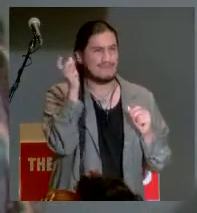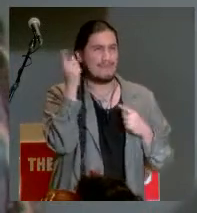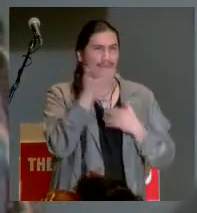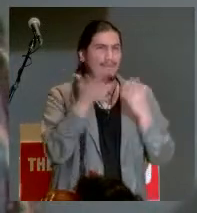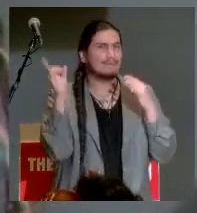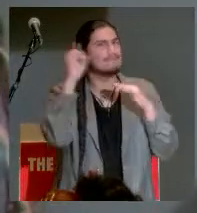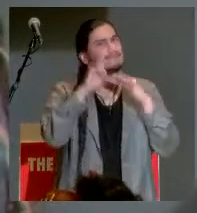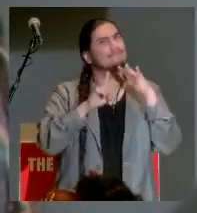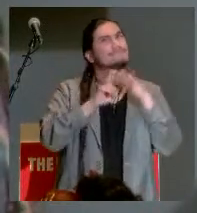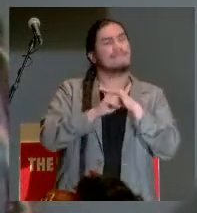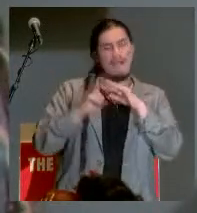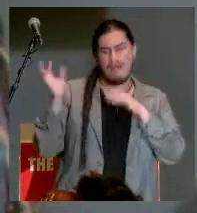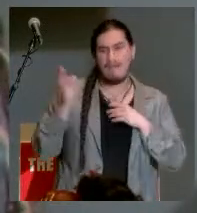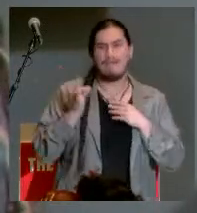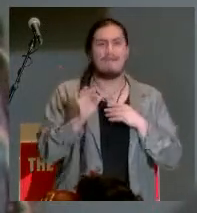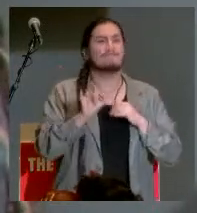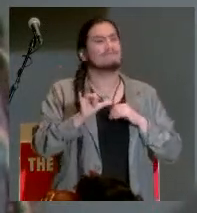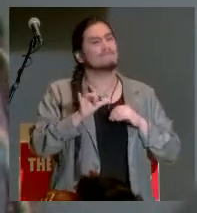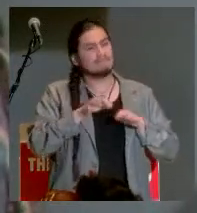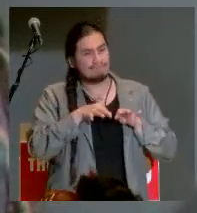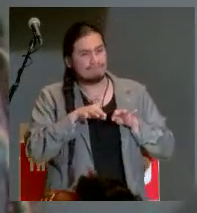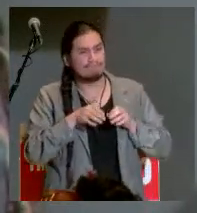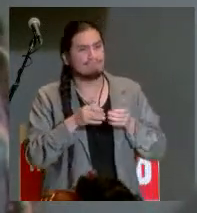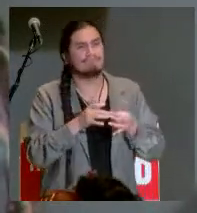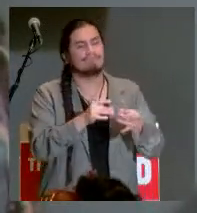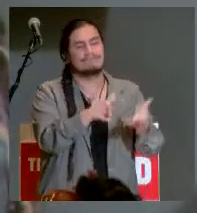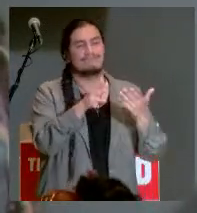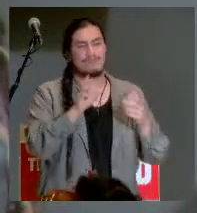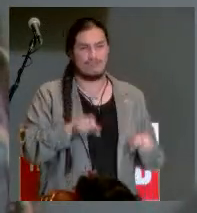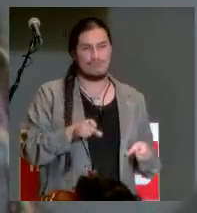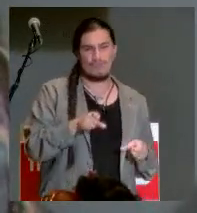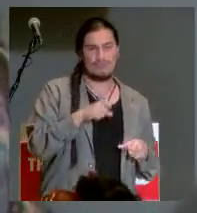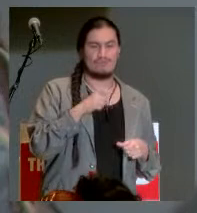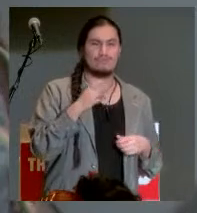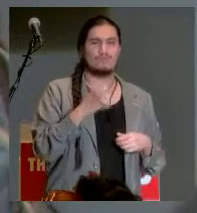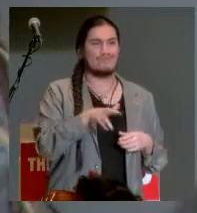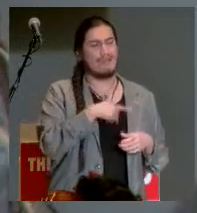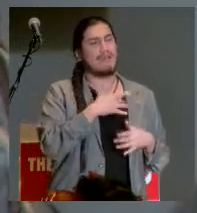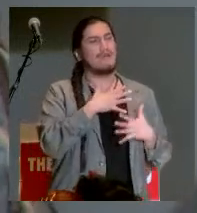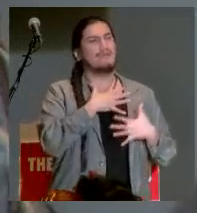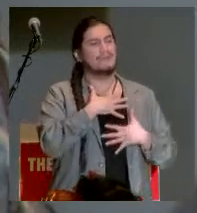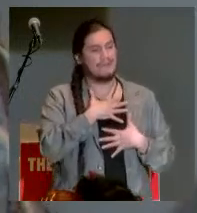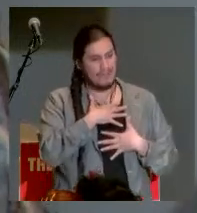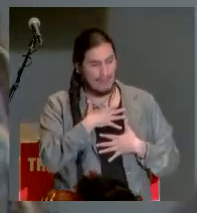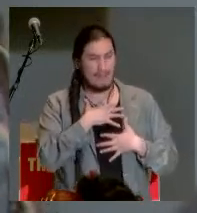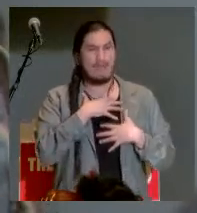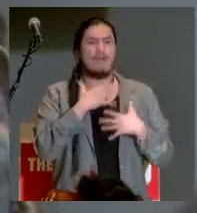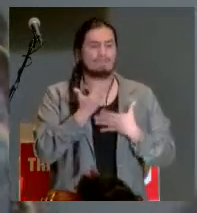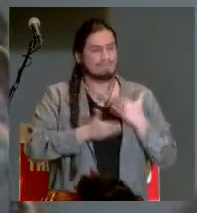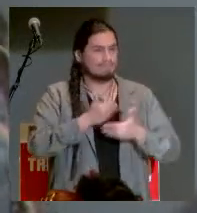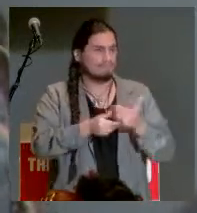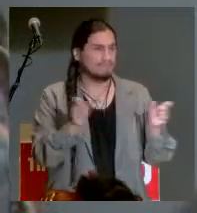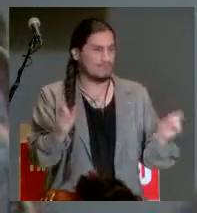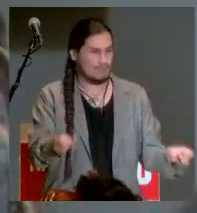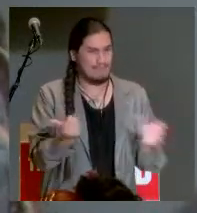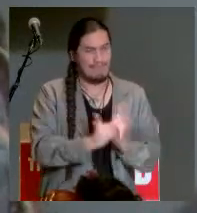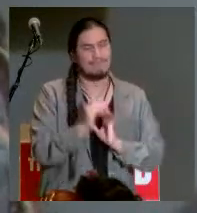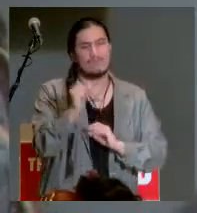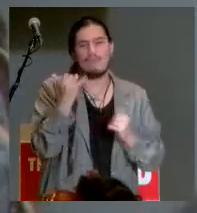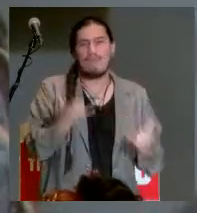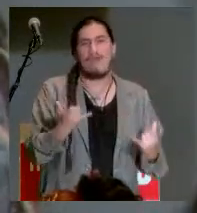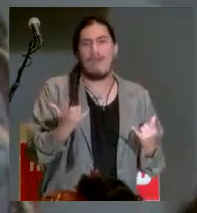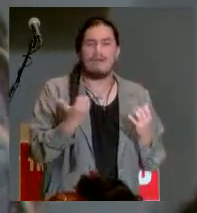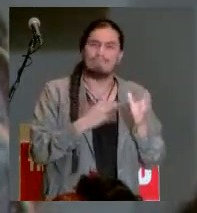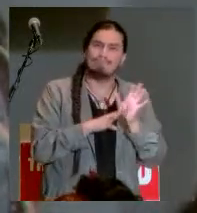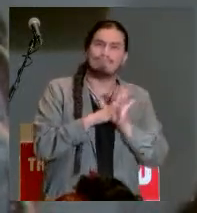something else would, then once, you know, you go down and something spits you back up. Yeah. And so now I'm just, so now it's going up.